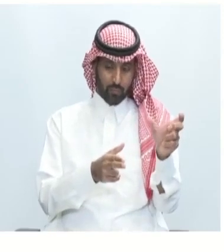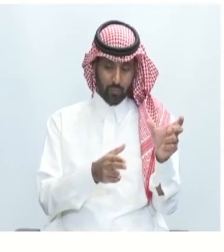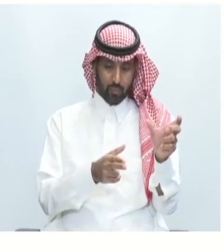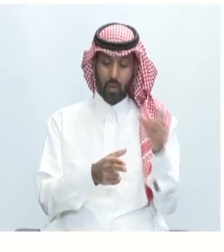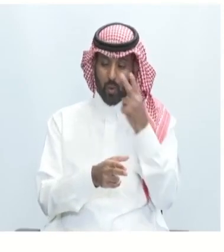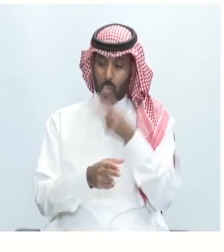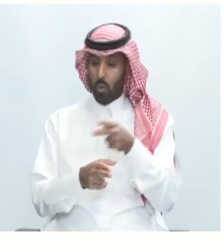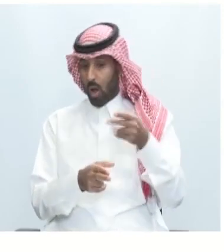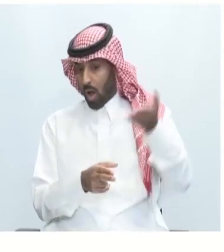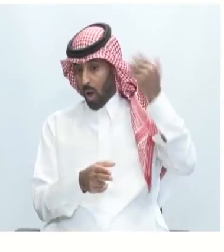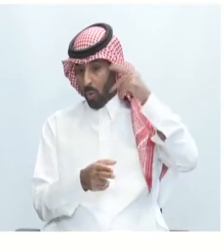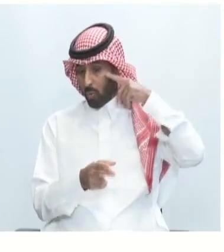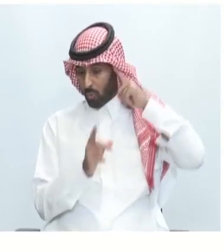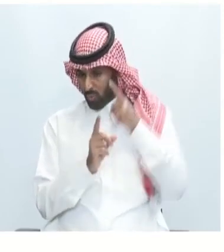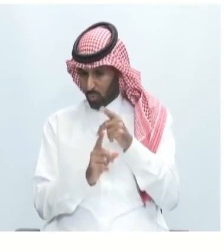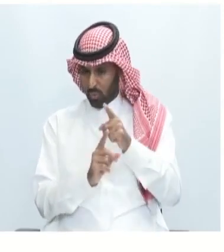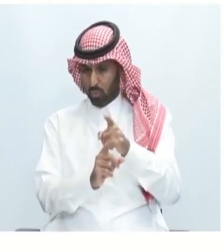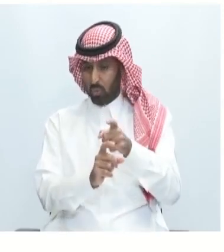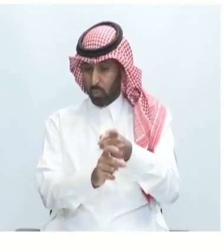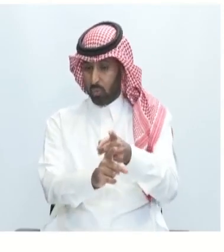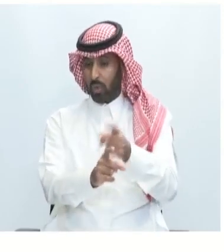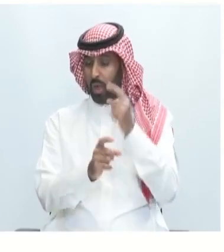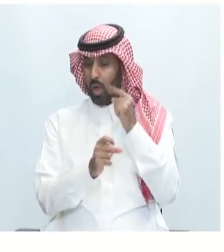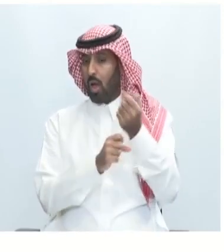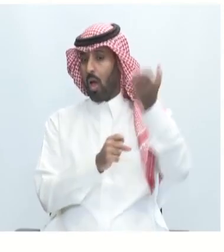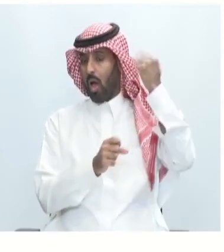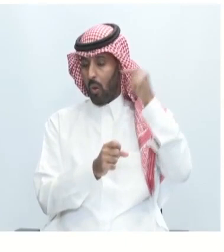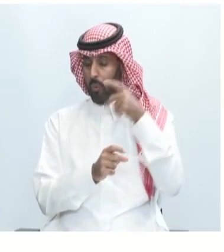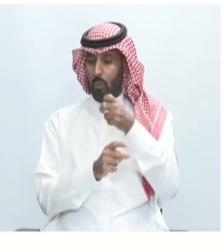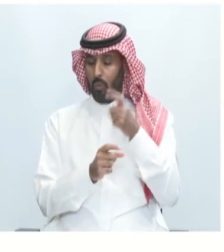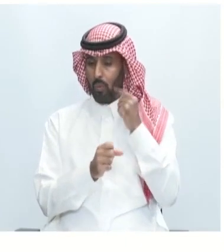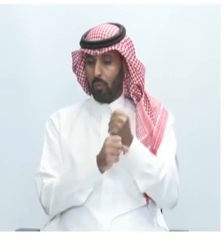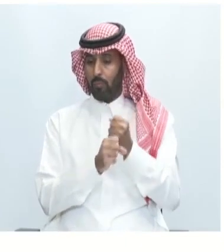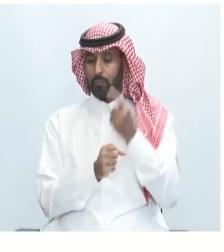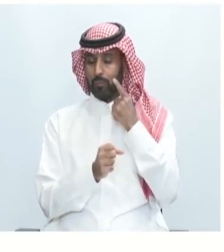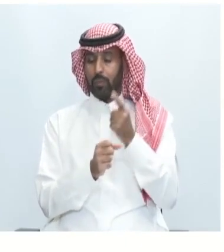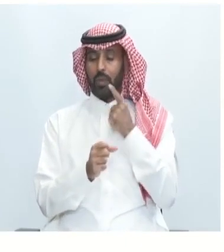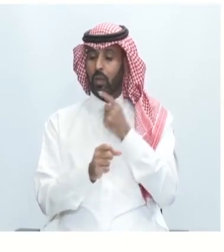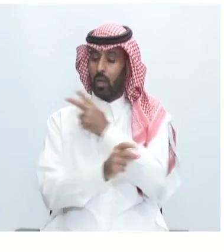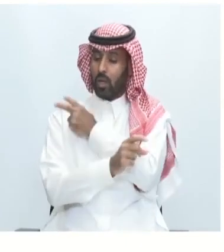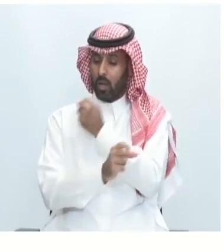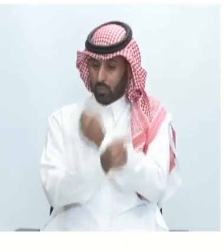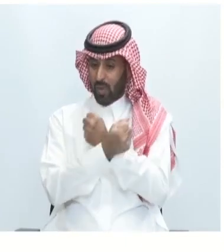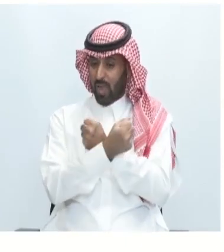was chased. Was chased. Yes, because it's in the past. Was chased and